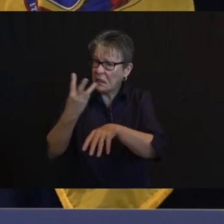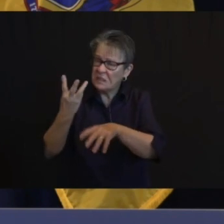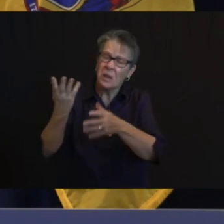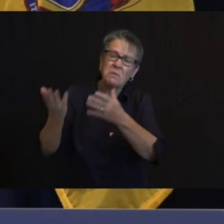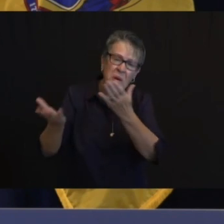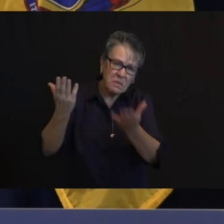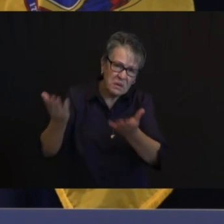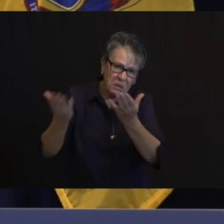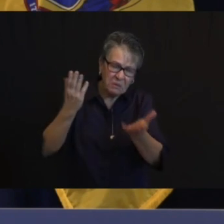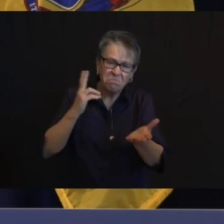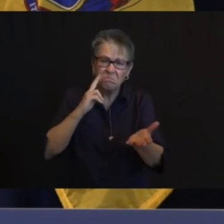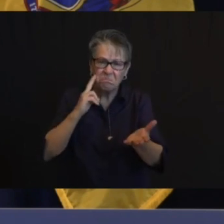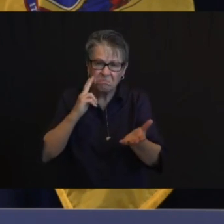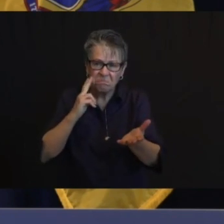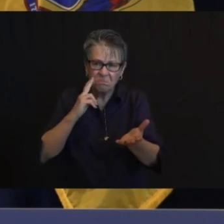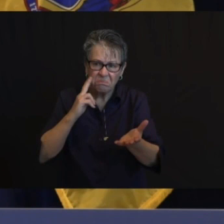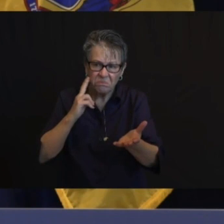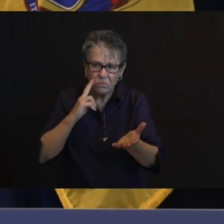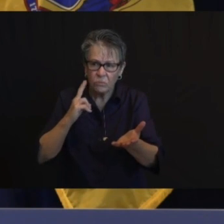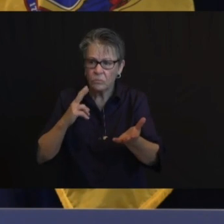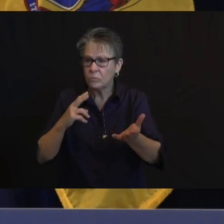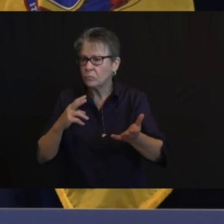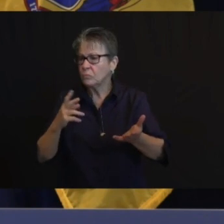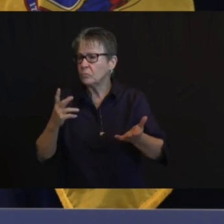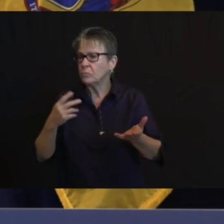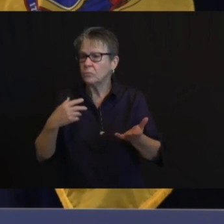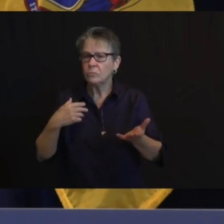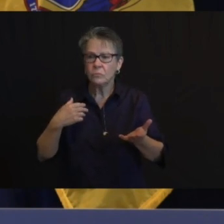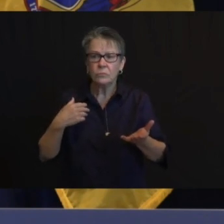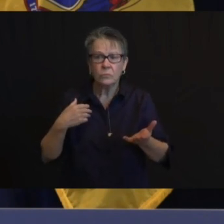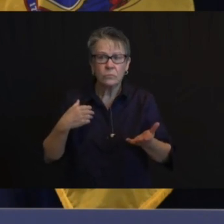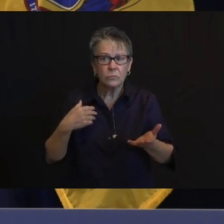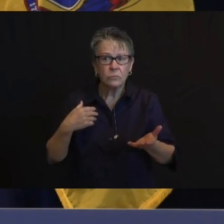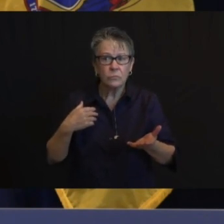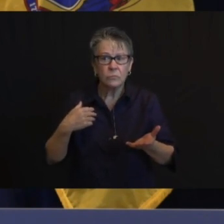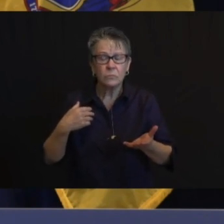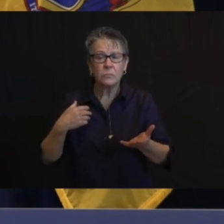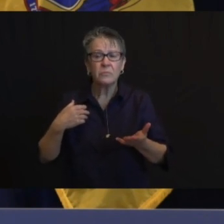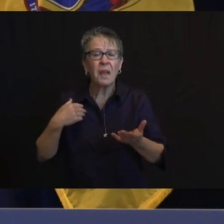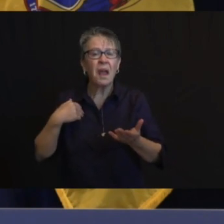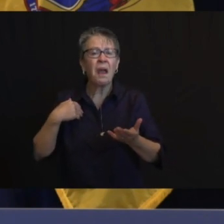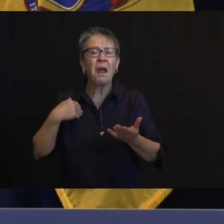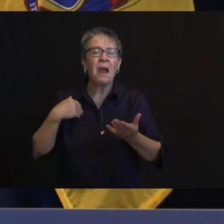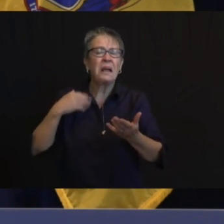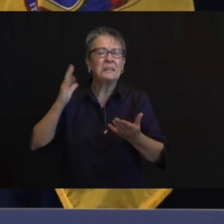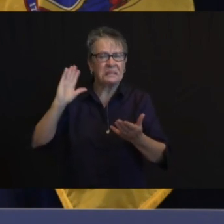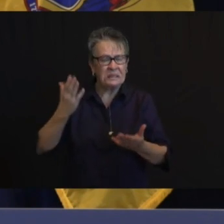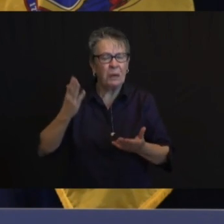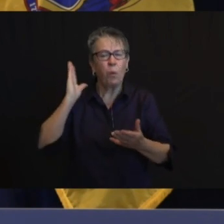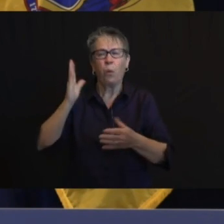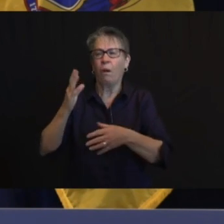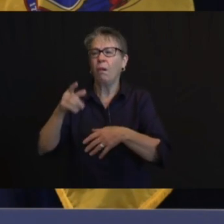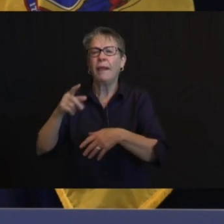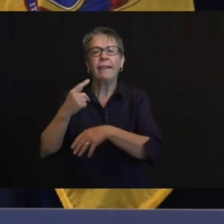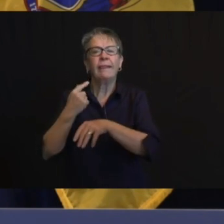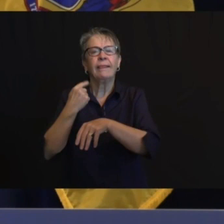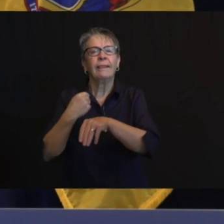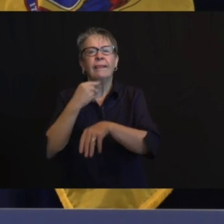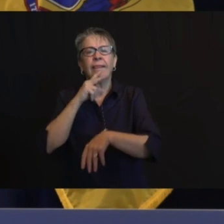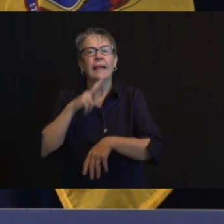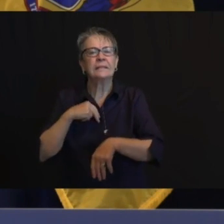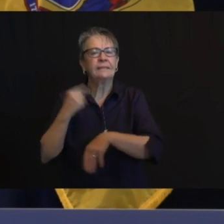including, Dan, I assume, on Thanksgiving itself. We will also give you at least a quick sense of the data on